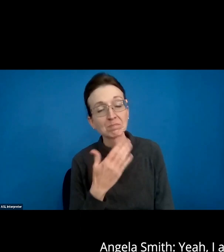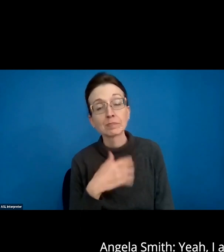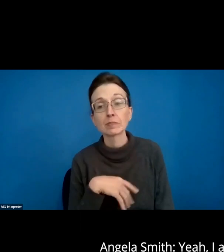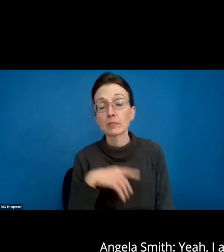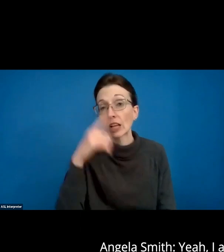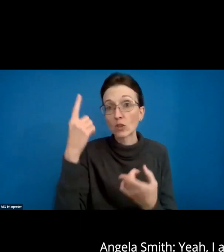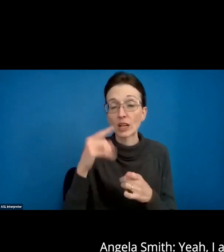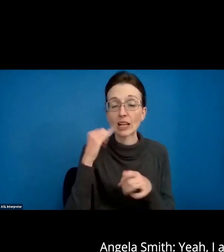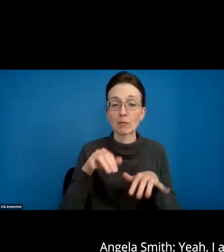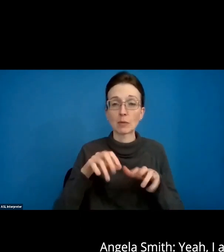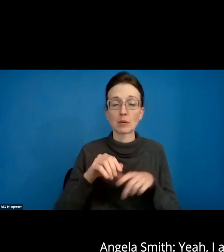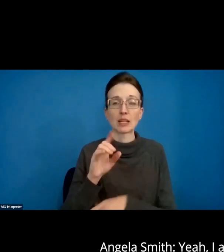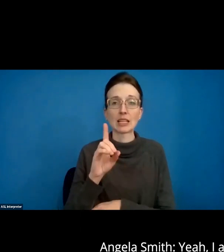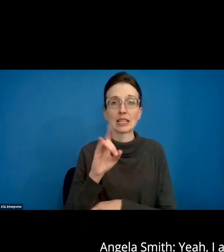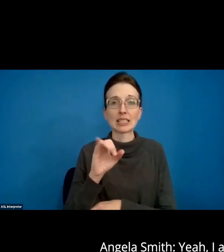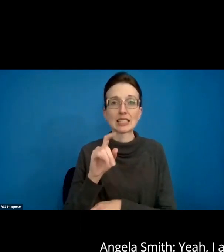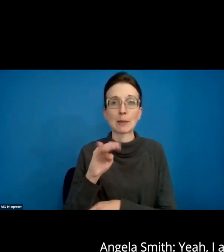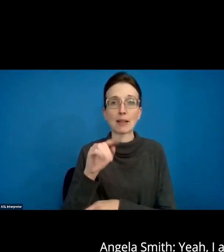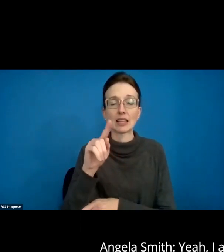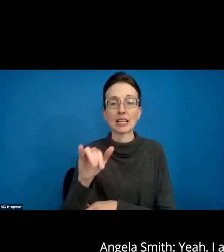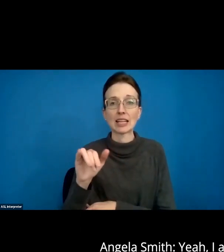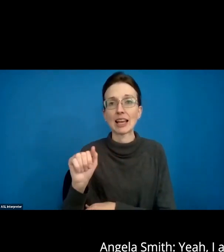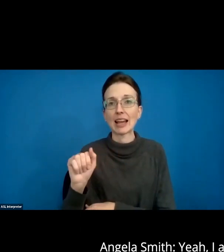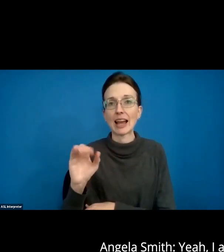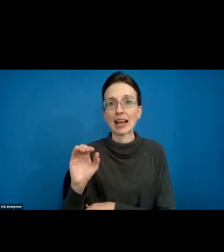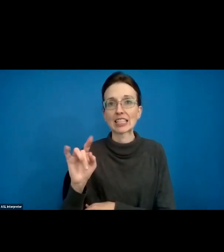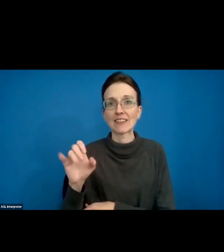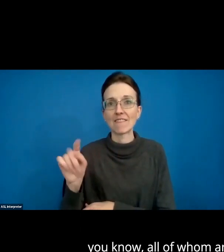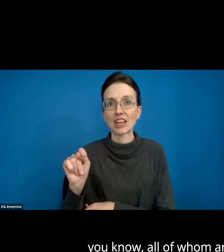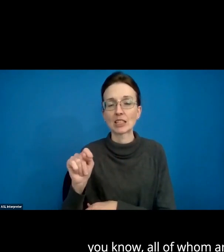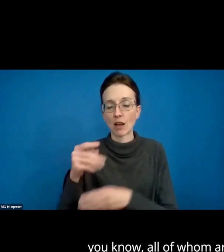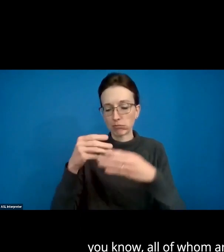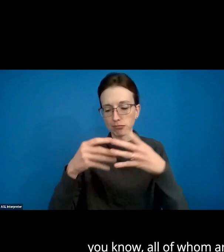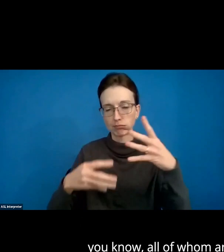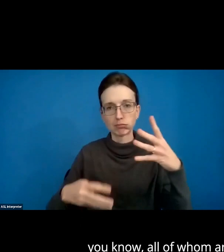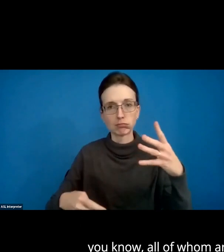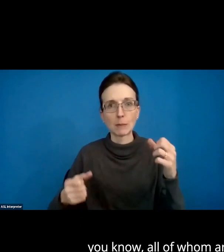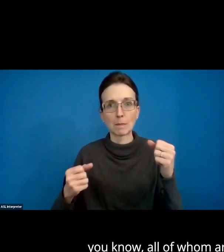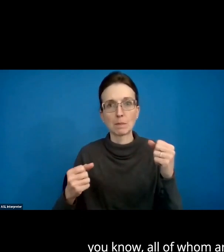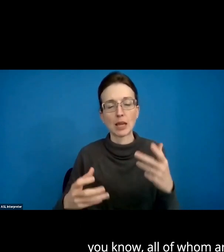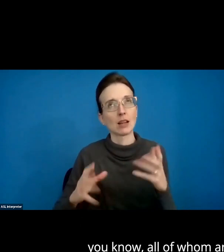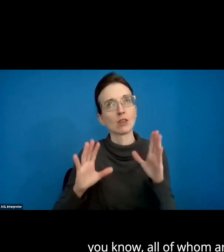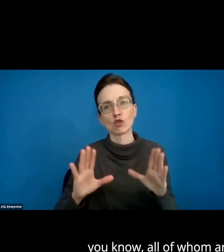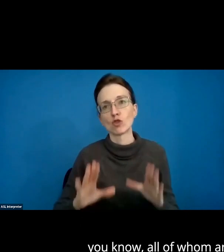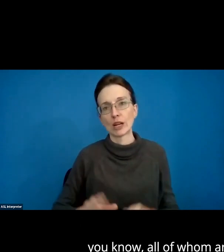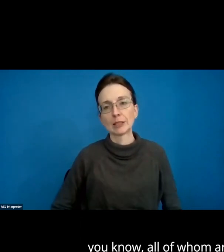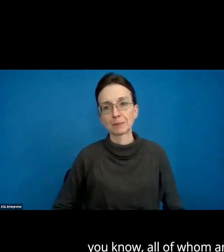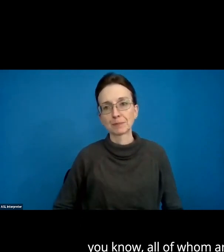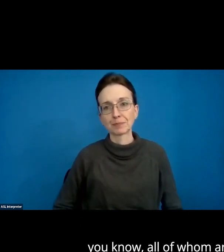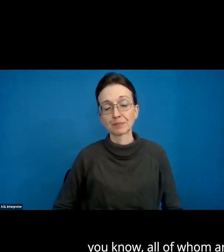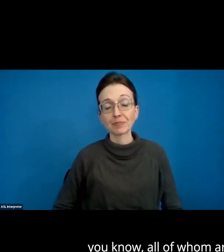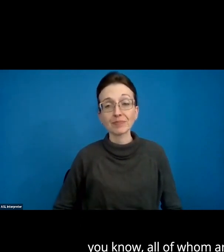in disability activists to follow, you'll get a bunch of suggestions, all of whom are great. There are a bunch of really